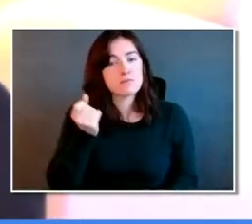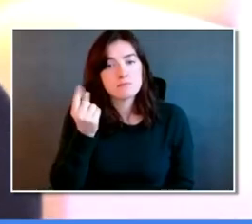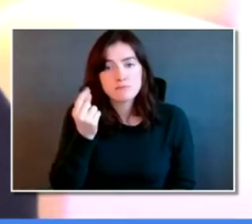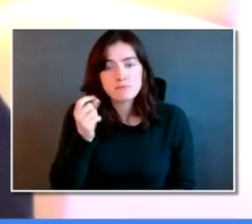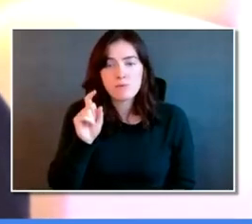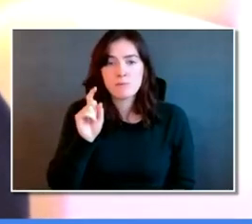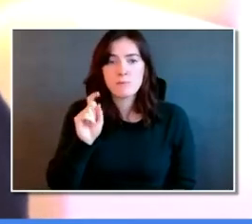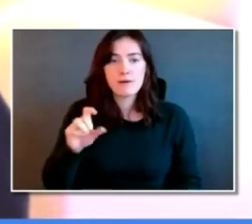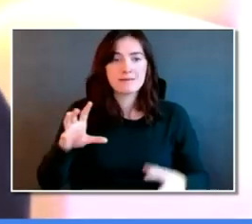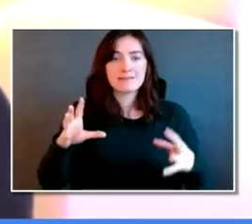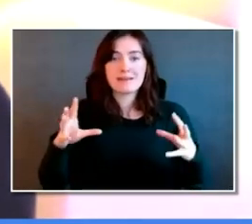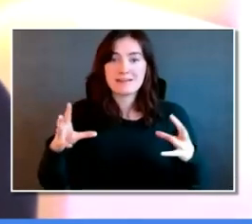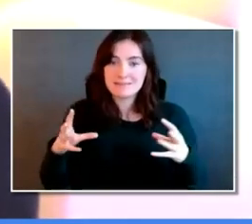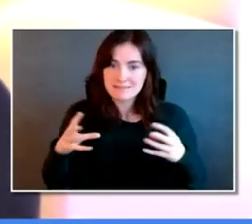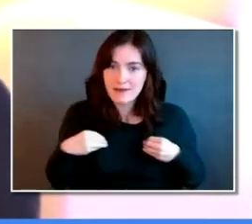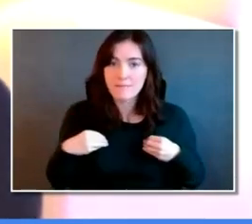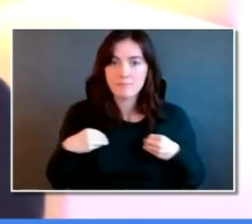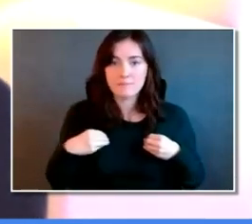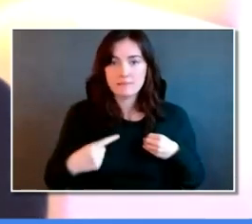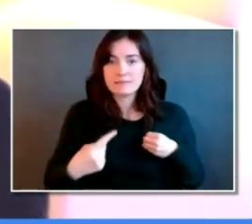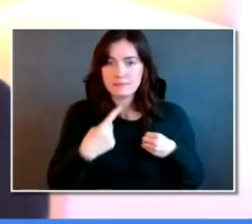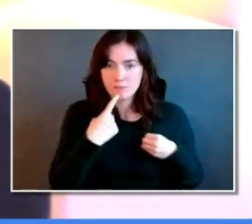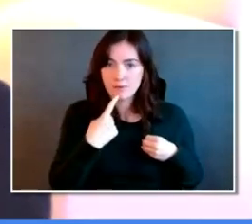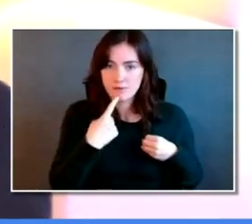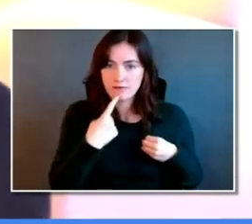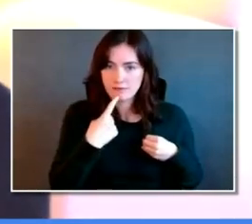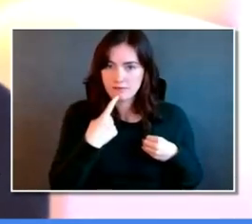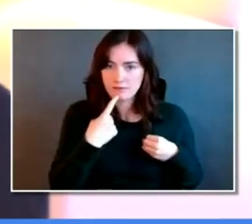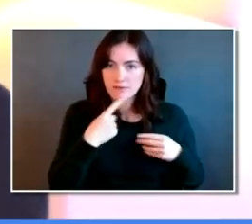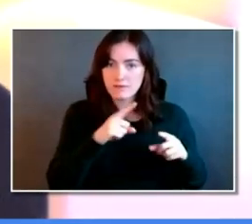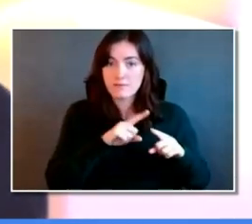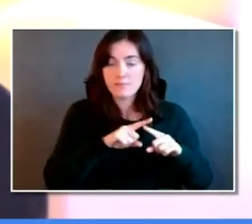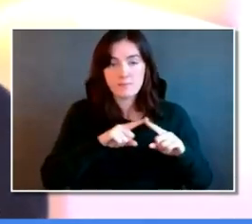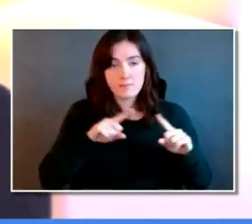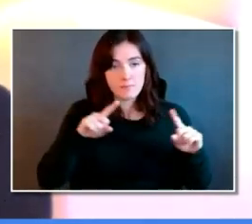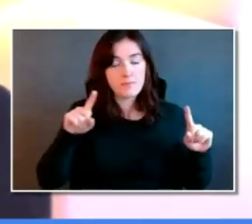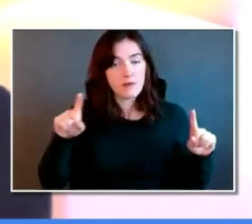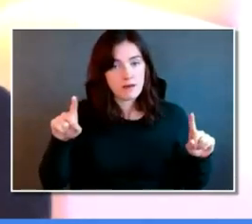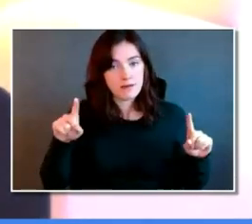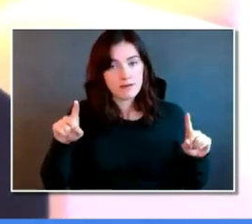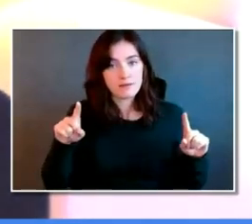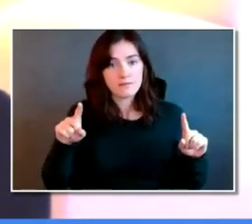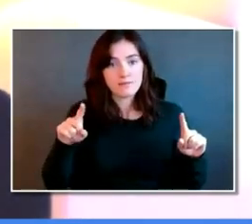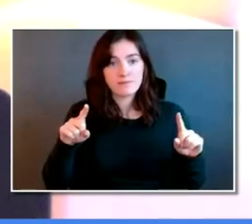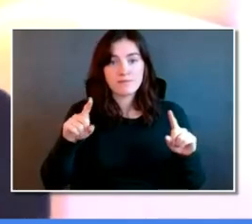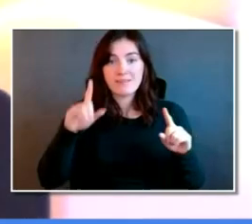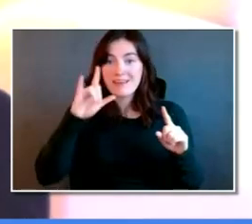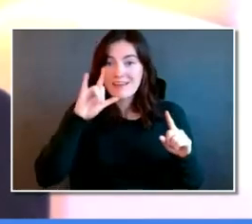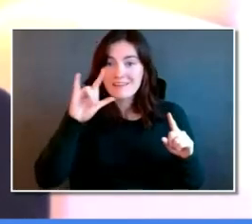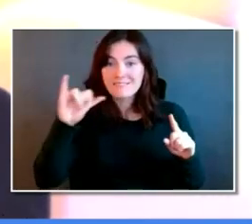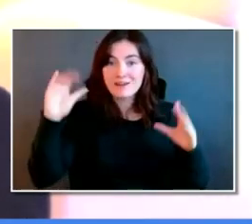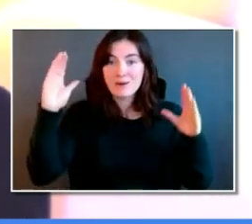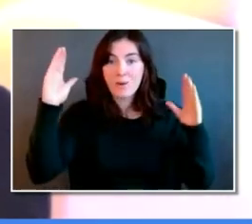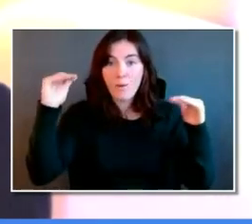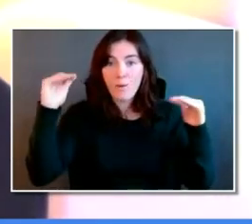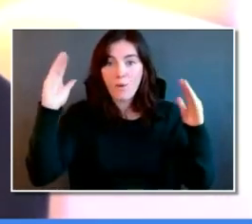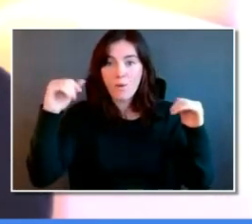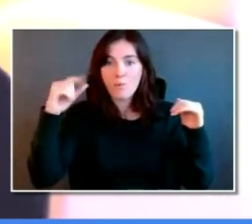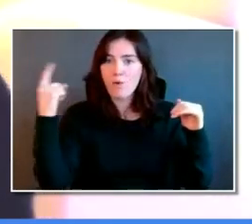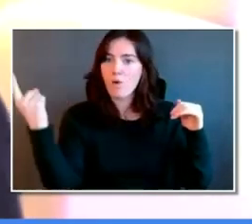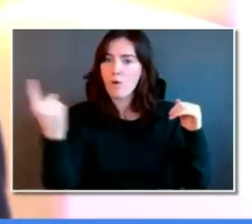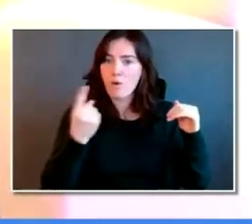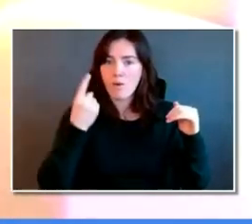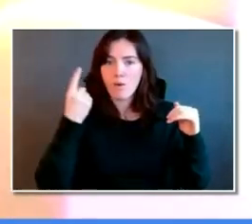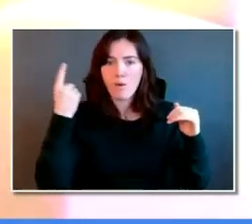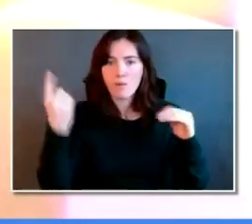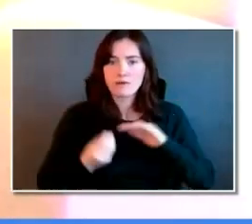finite disappointment, but never lose infinite hope." And I love